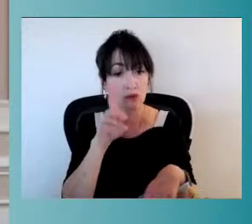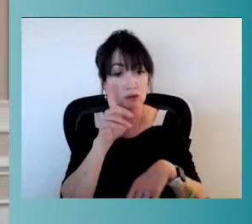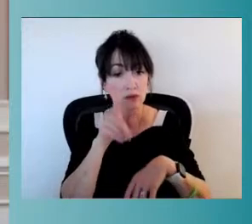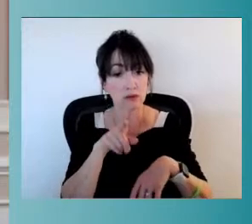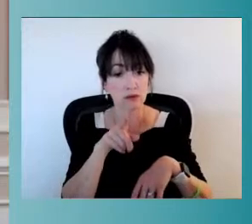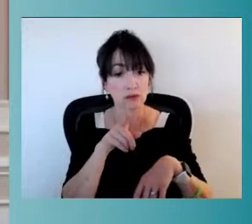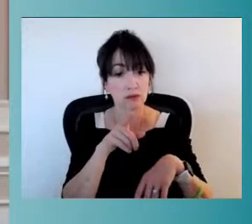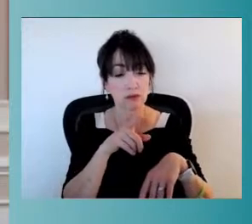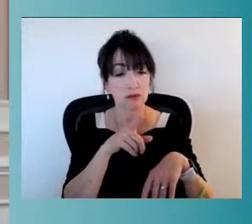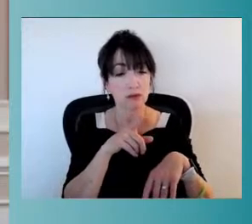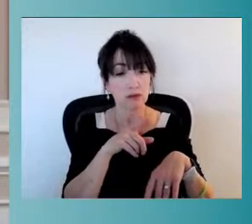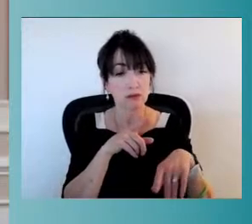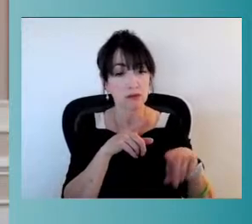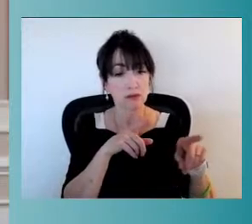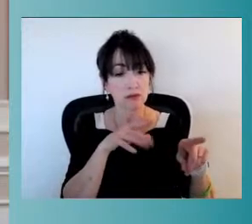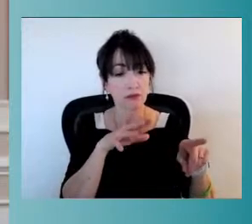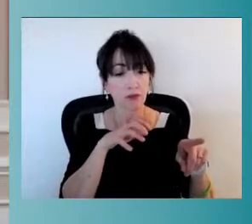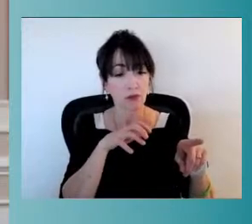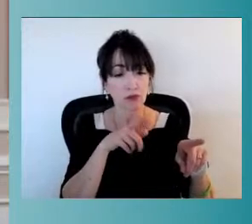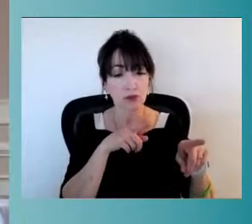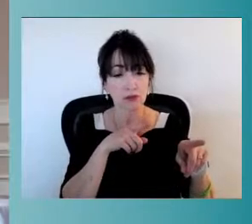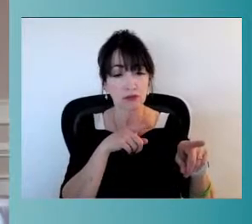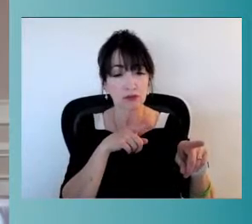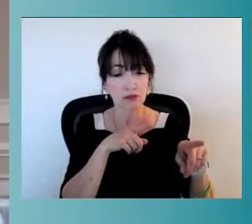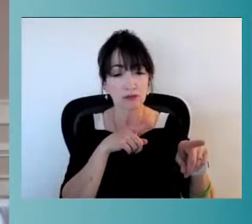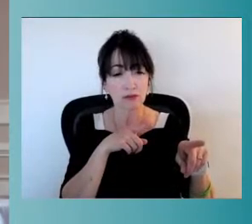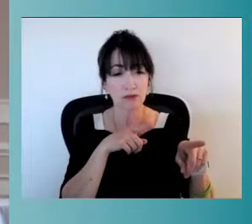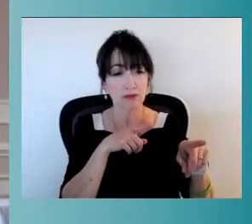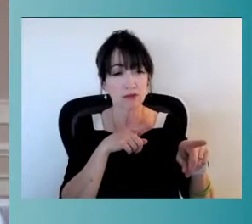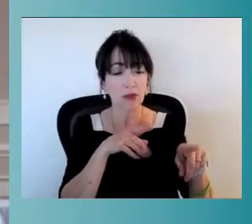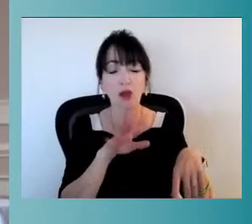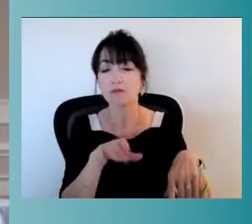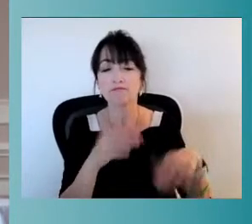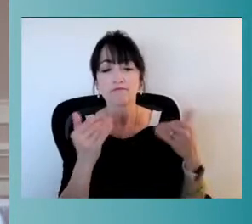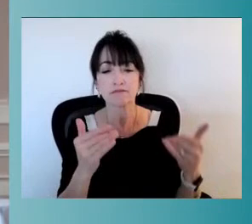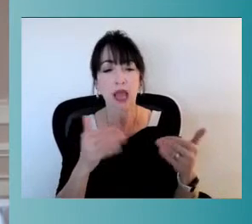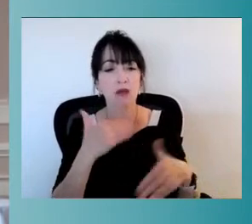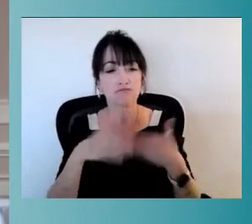Yes, Commissioner, Secretary DeMatteis.